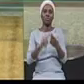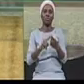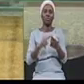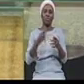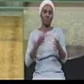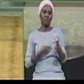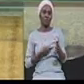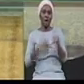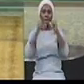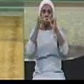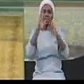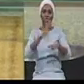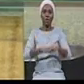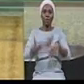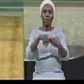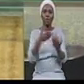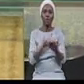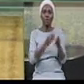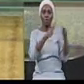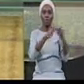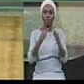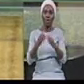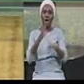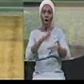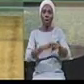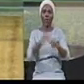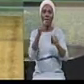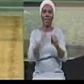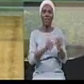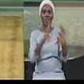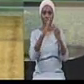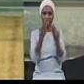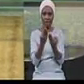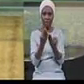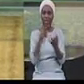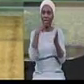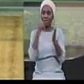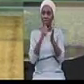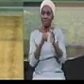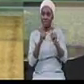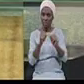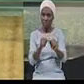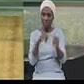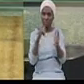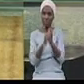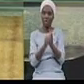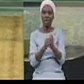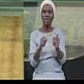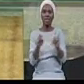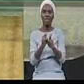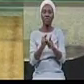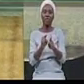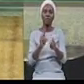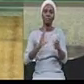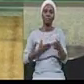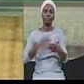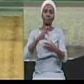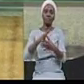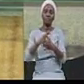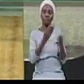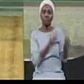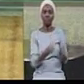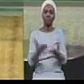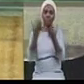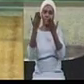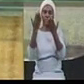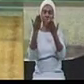A blessing upon every family. And then he goes on to say, even a meat offering and a drink offering unto the